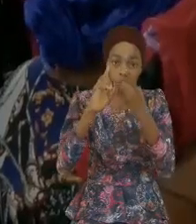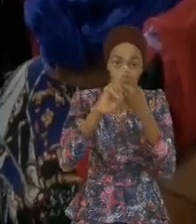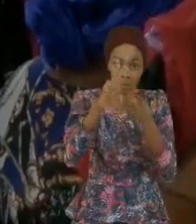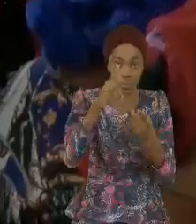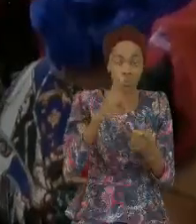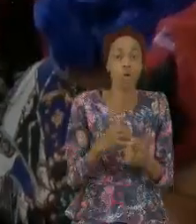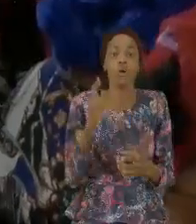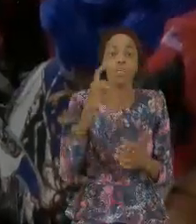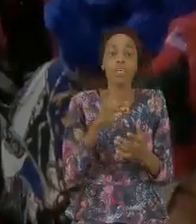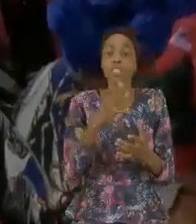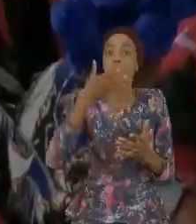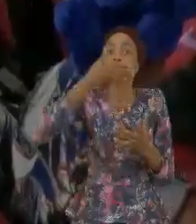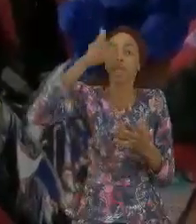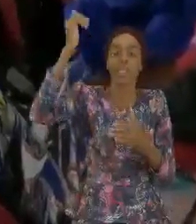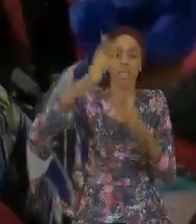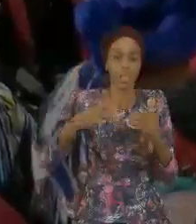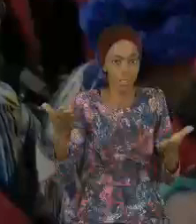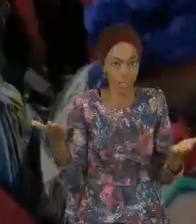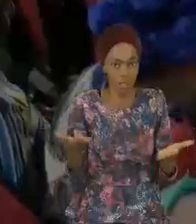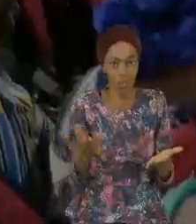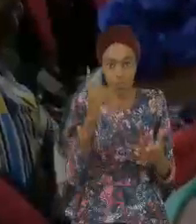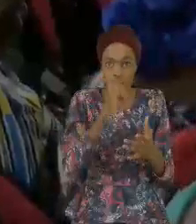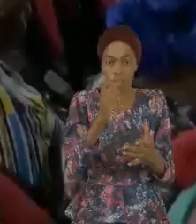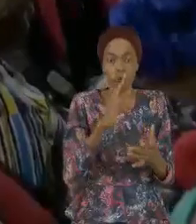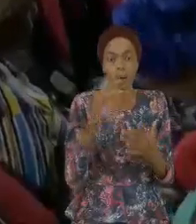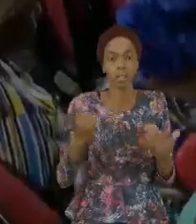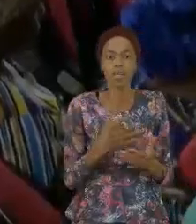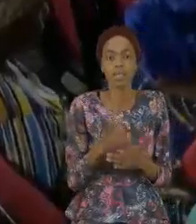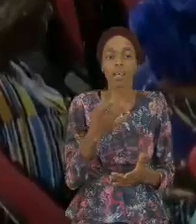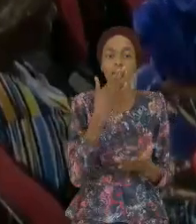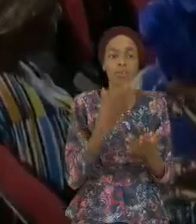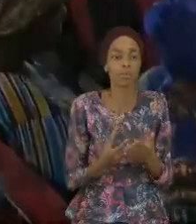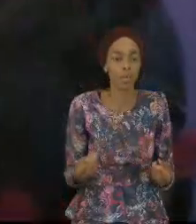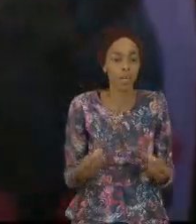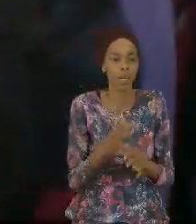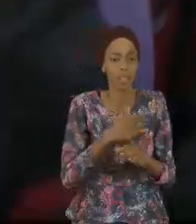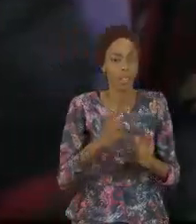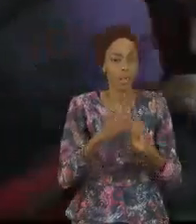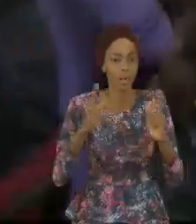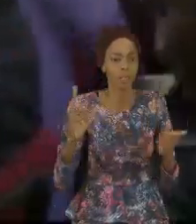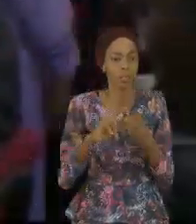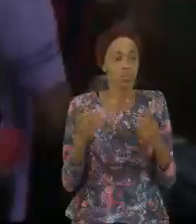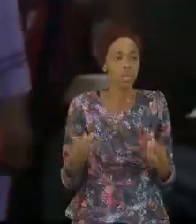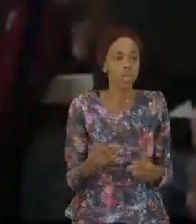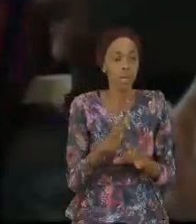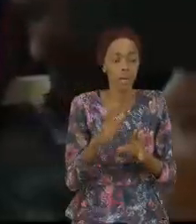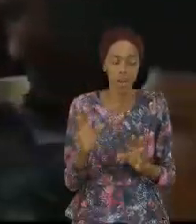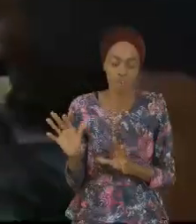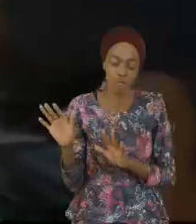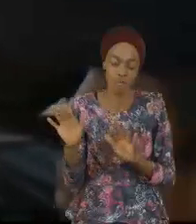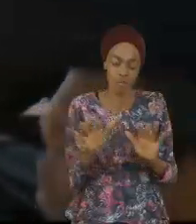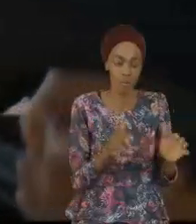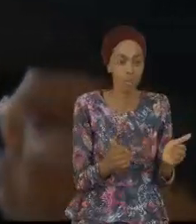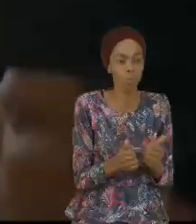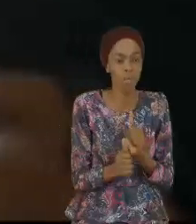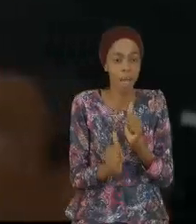it says, unto a good land and a large, unto a land flowing with milk